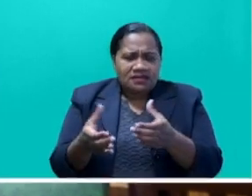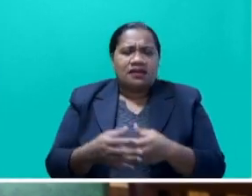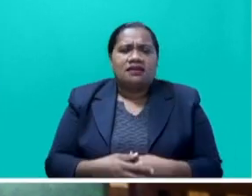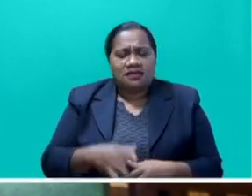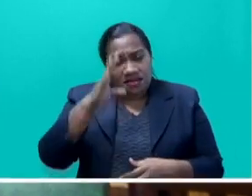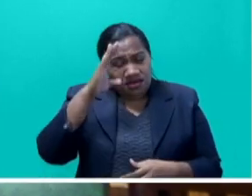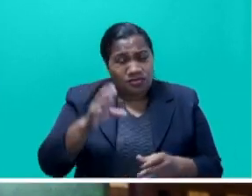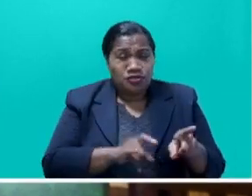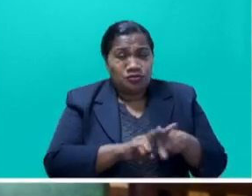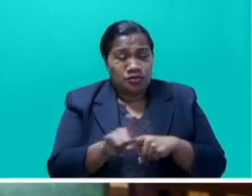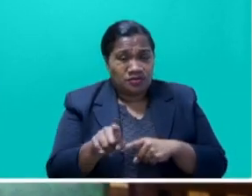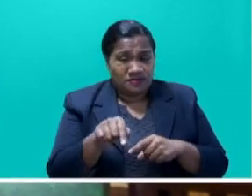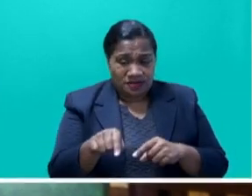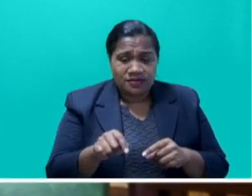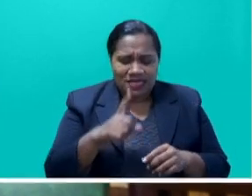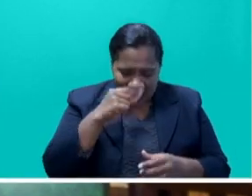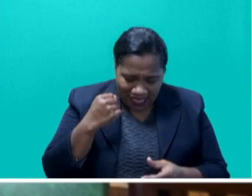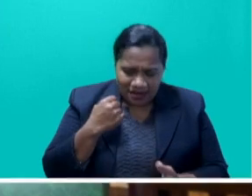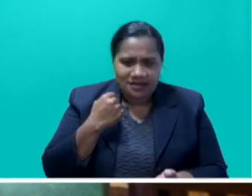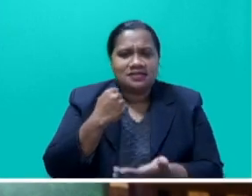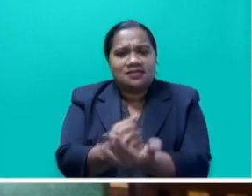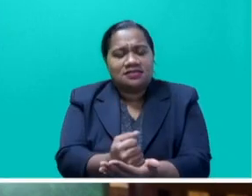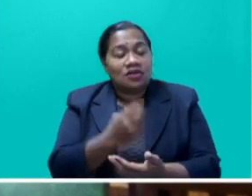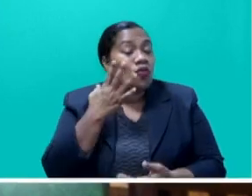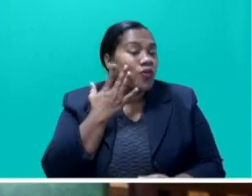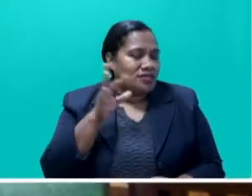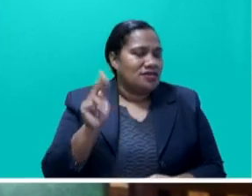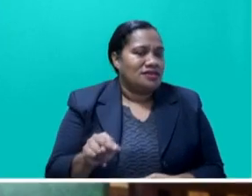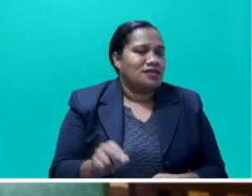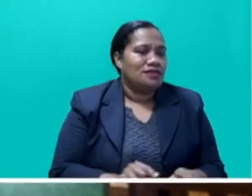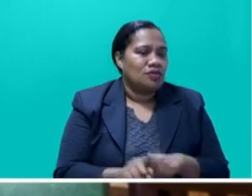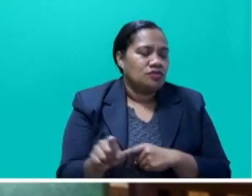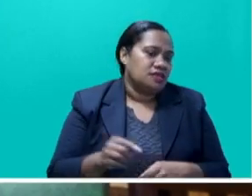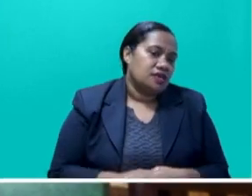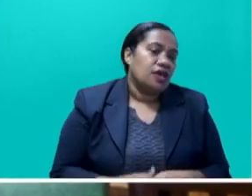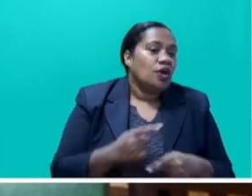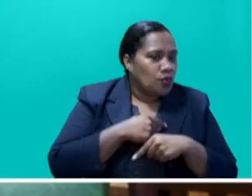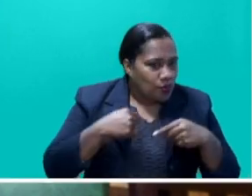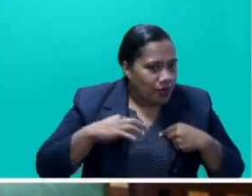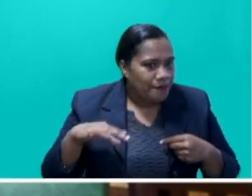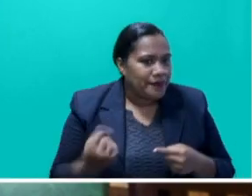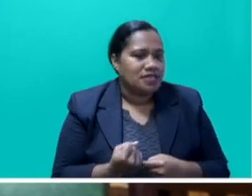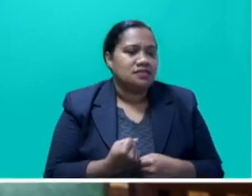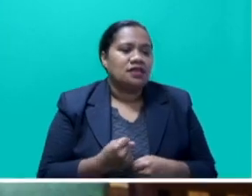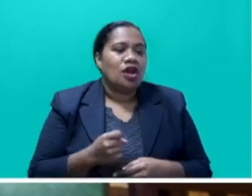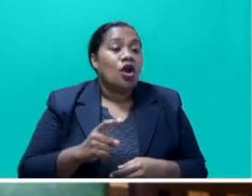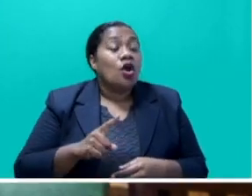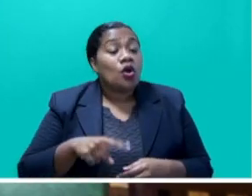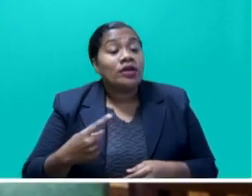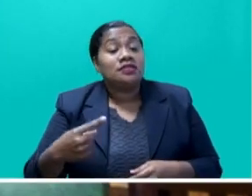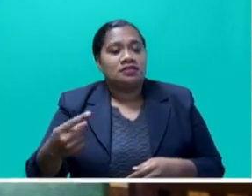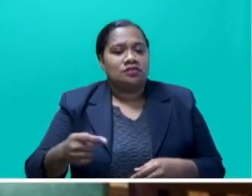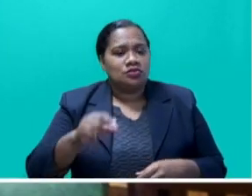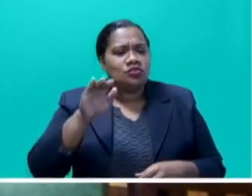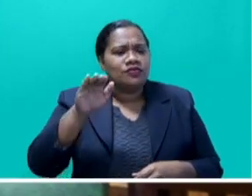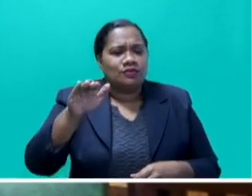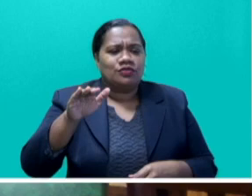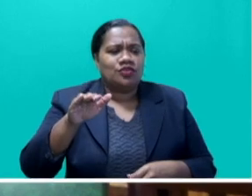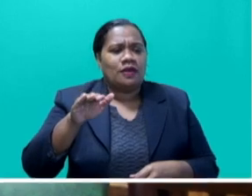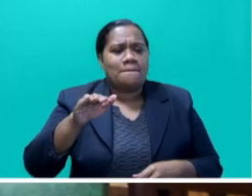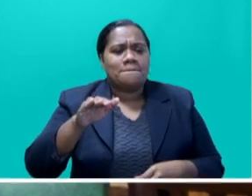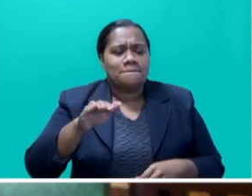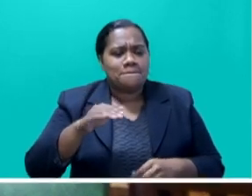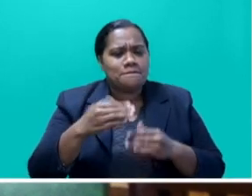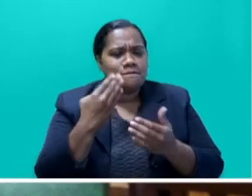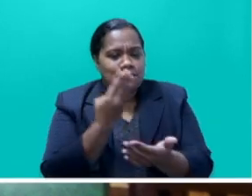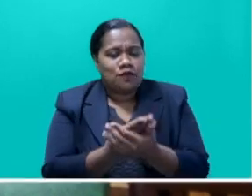get assistance and support when they need it most. Mr. Speaker, sir, we must continue to future-proof Fiji. We have to